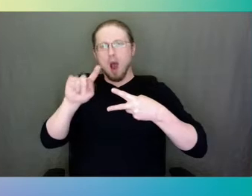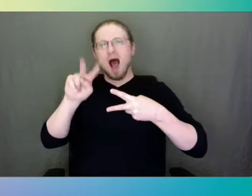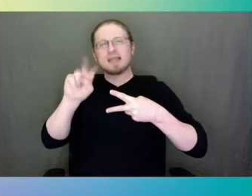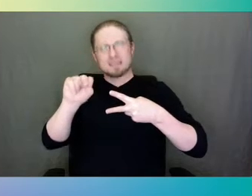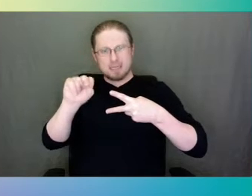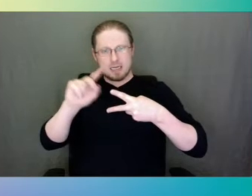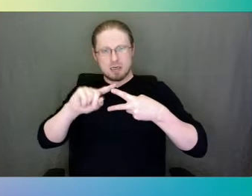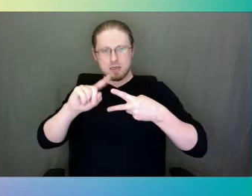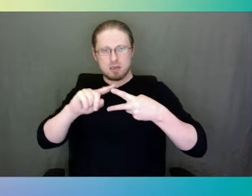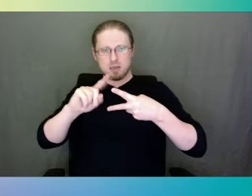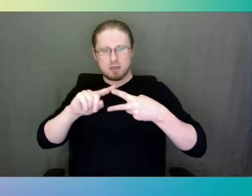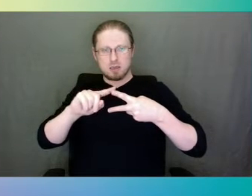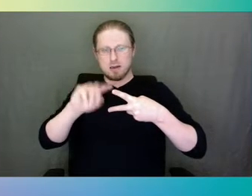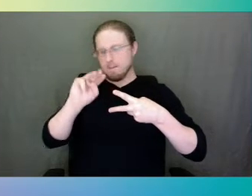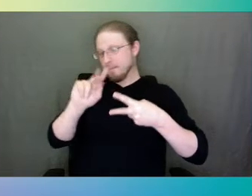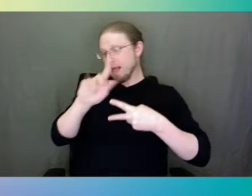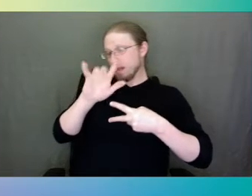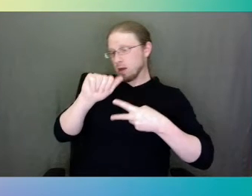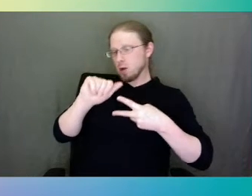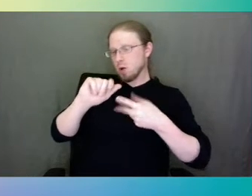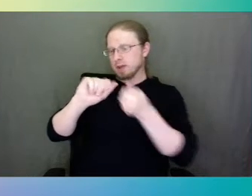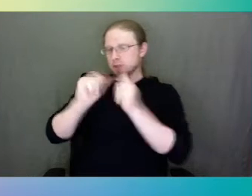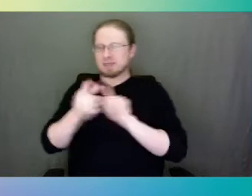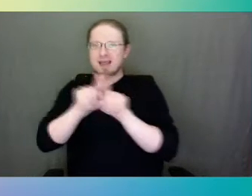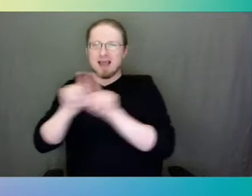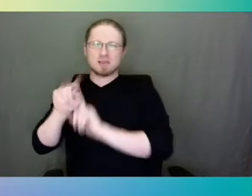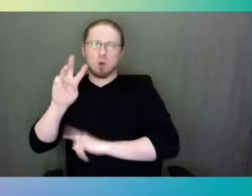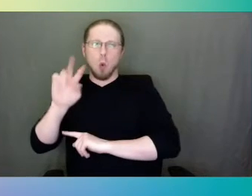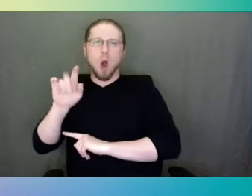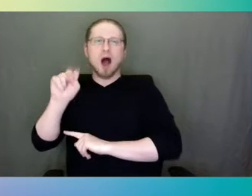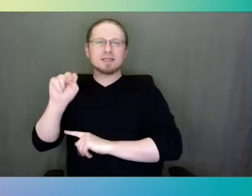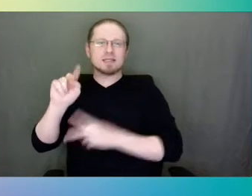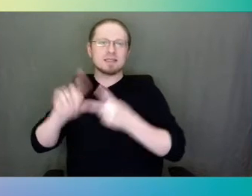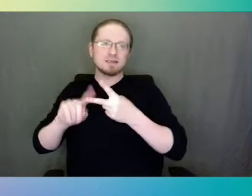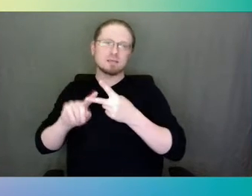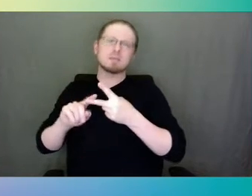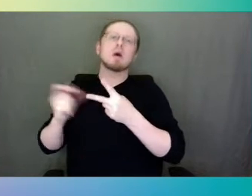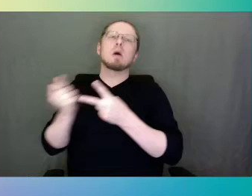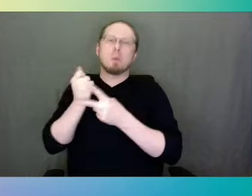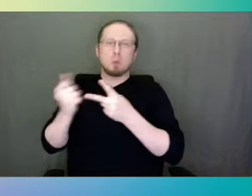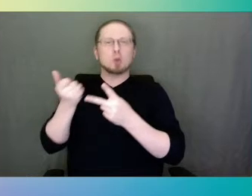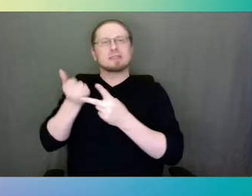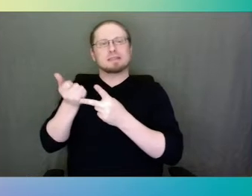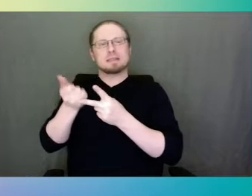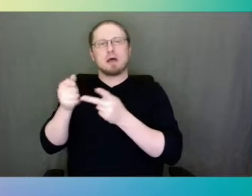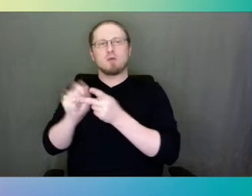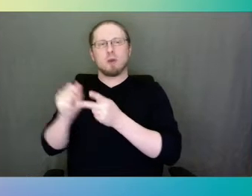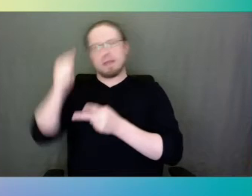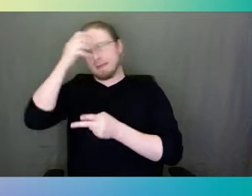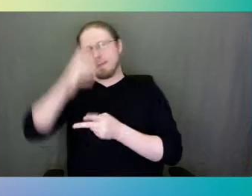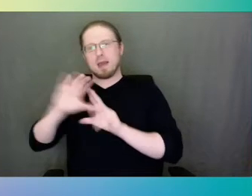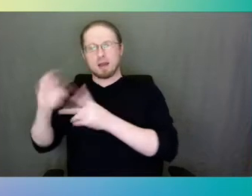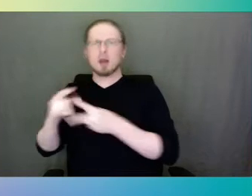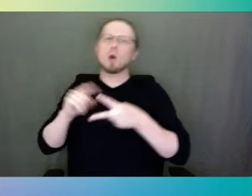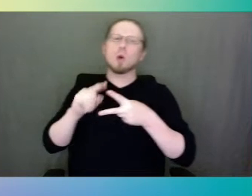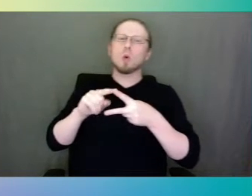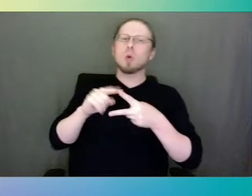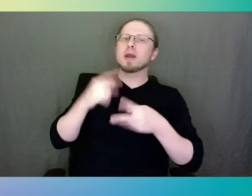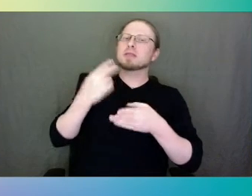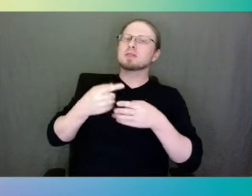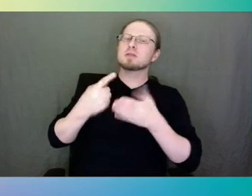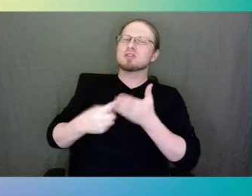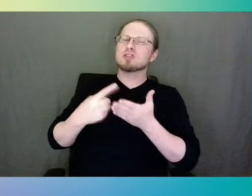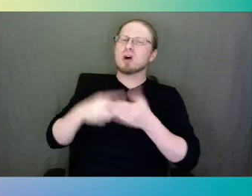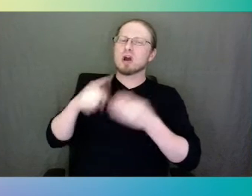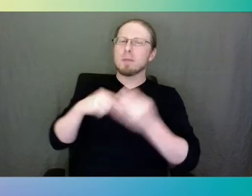years later, and bougueres. And so we could talk about the definitions of bougere and the Bouguerie laws and so forth. We're not going to talk about that